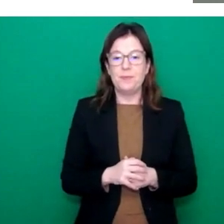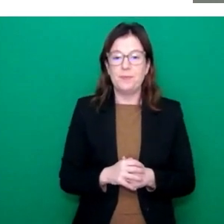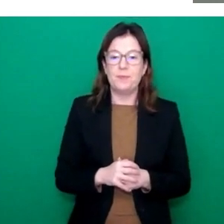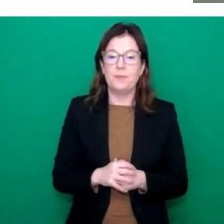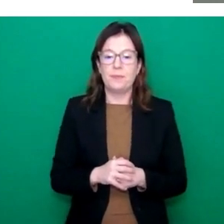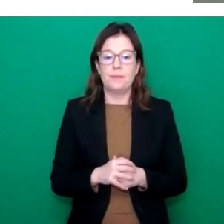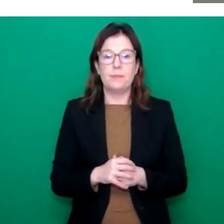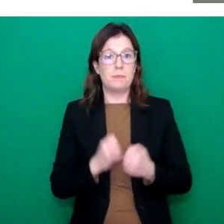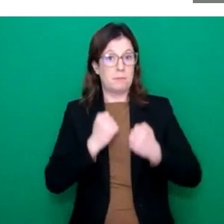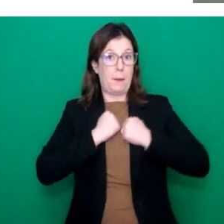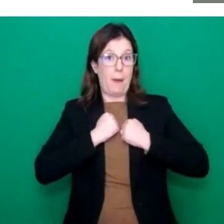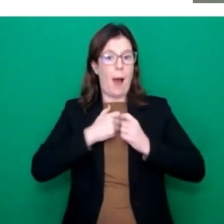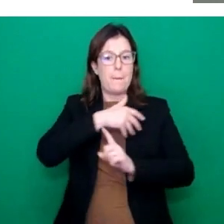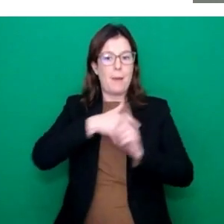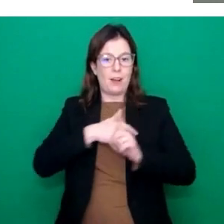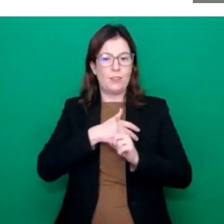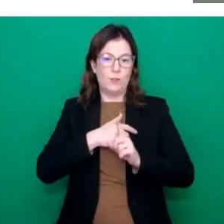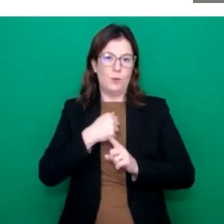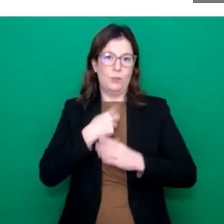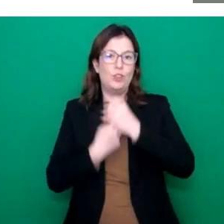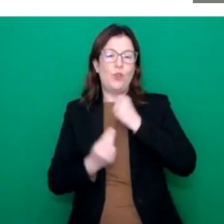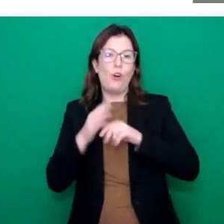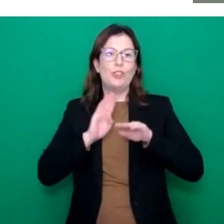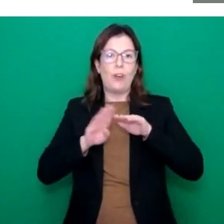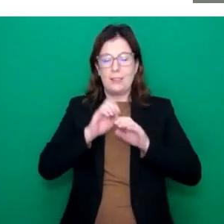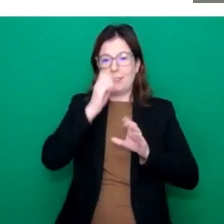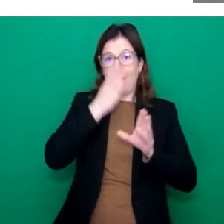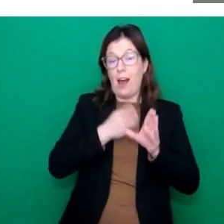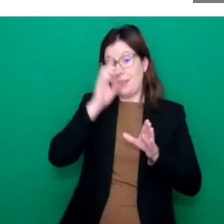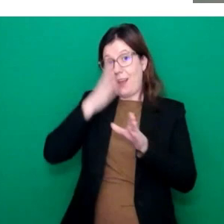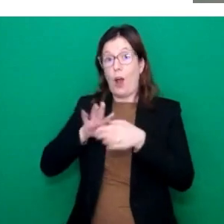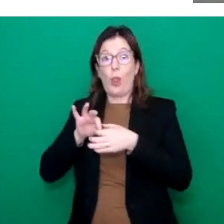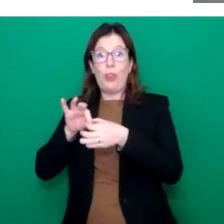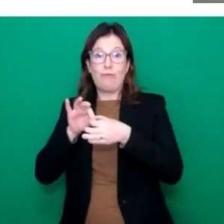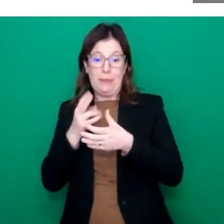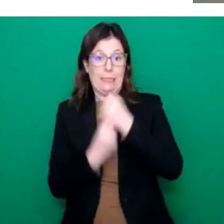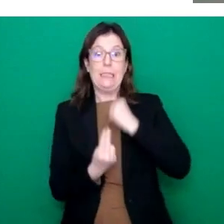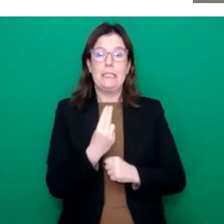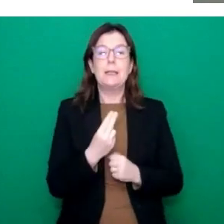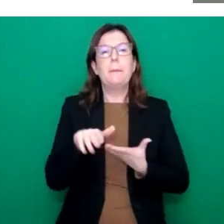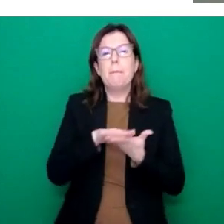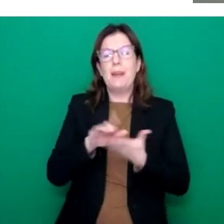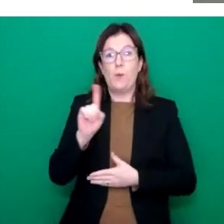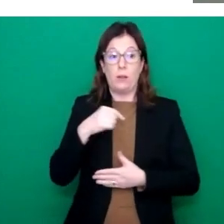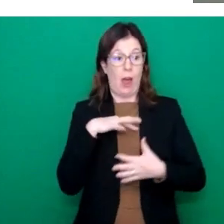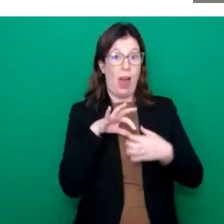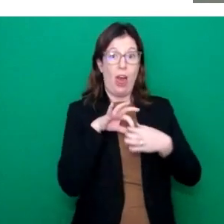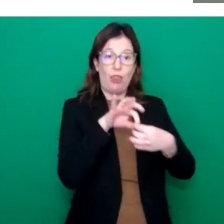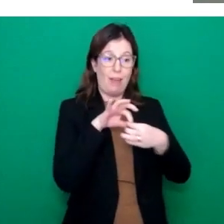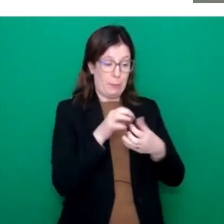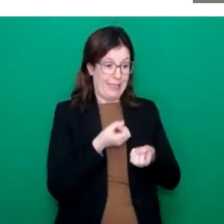From my background, I'm a dual-trained psychologist and psychotherapist, and what that means is that I provide therapeutic